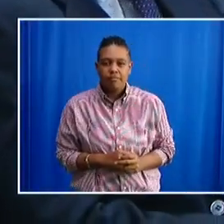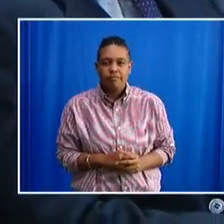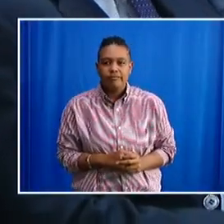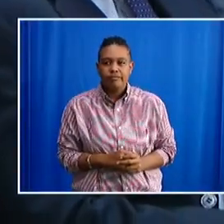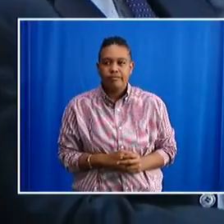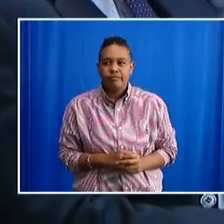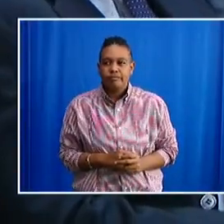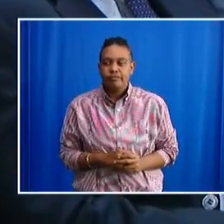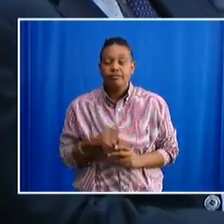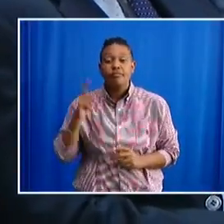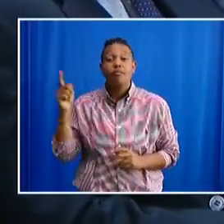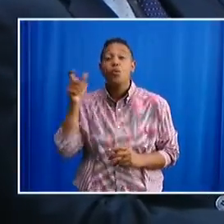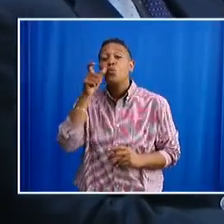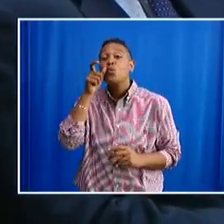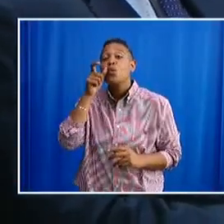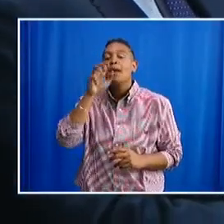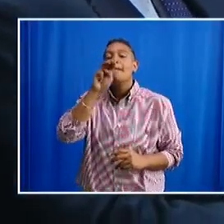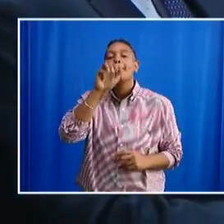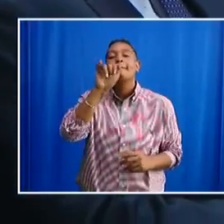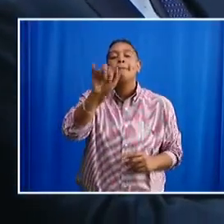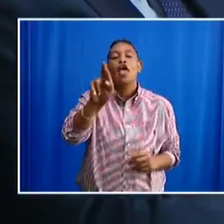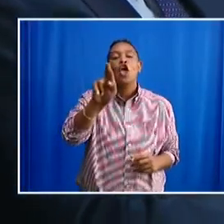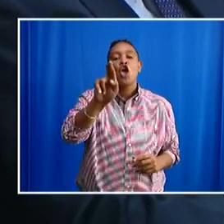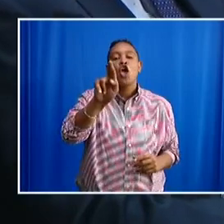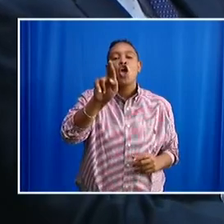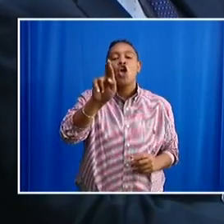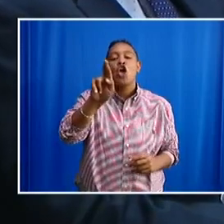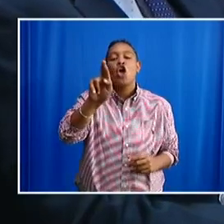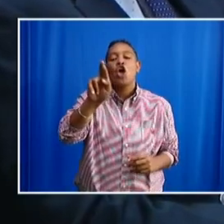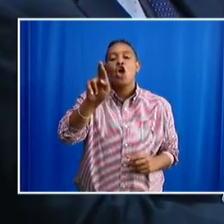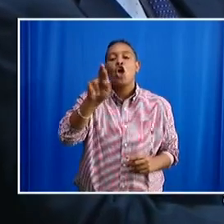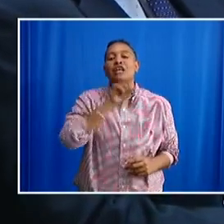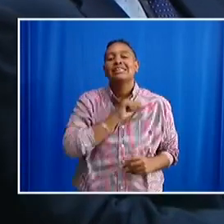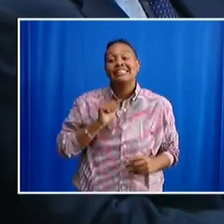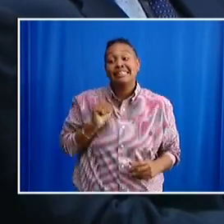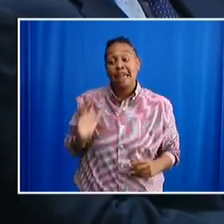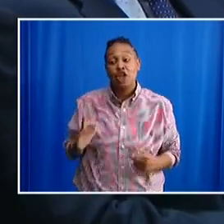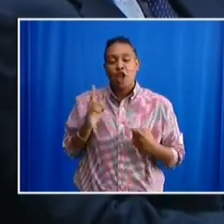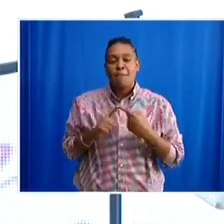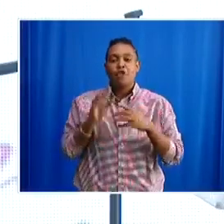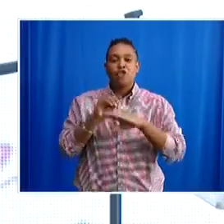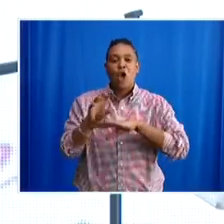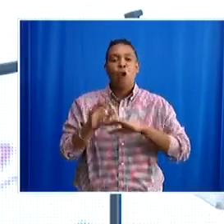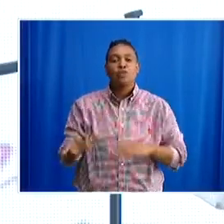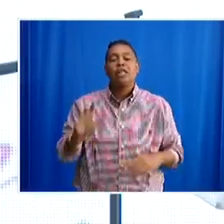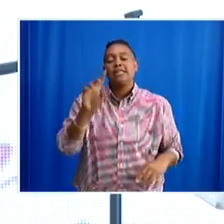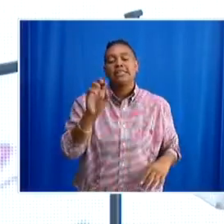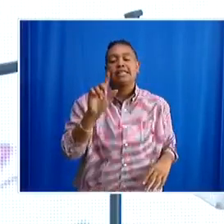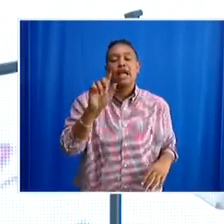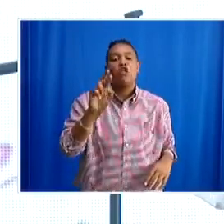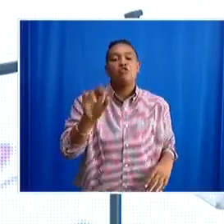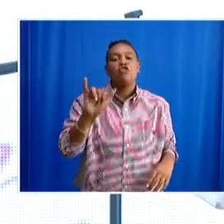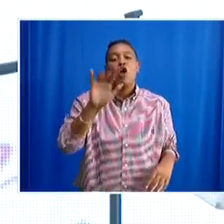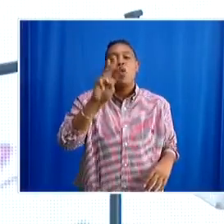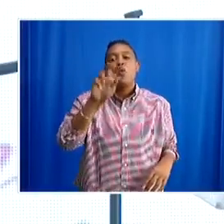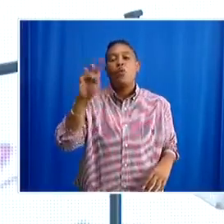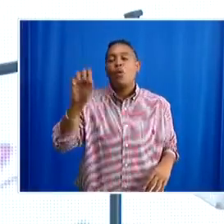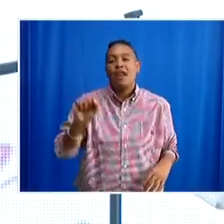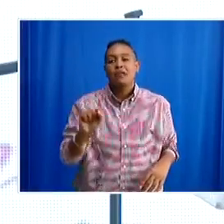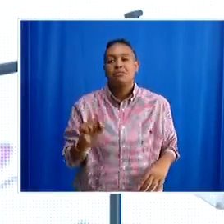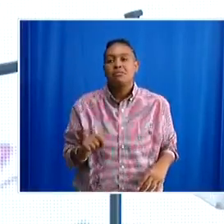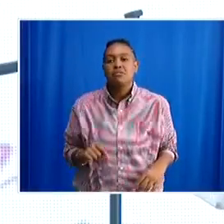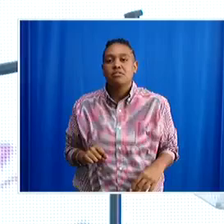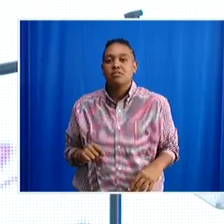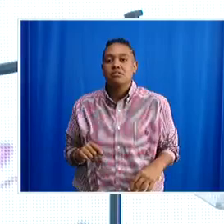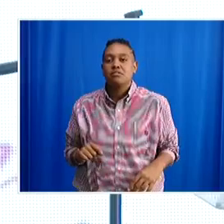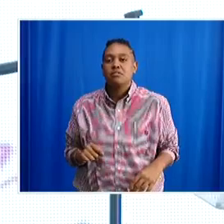His Worship, the Mayor of Senator Councillor Delroy Williams. I'm sorry,